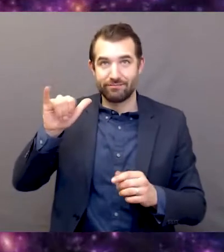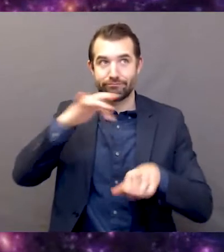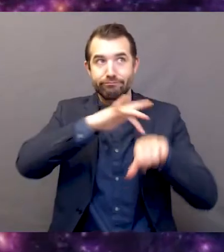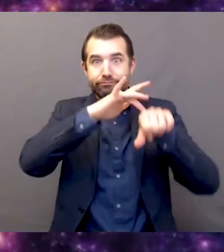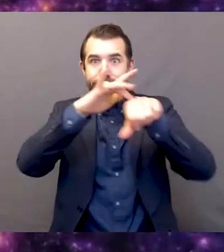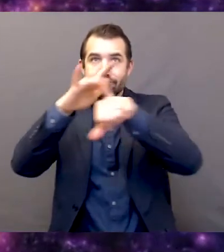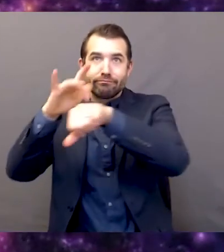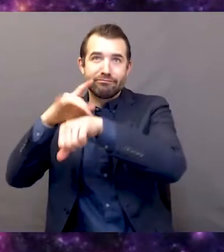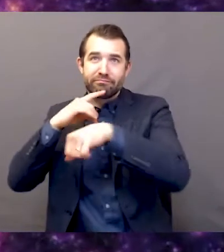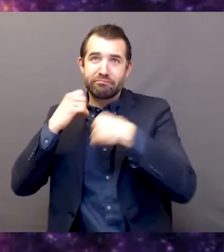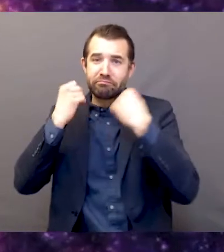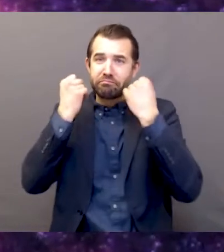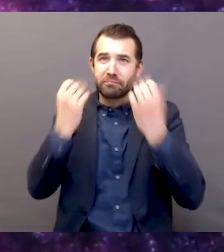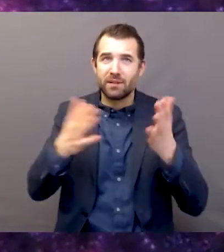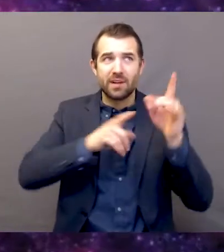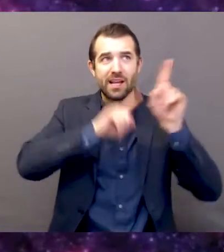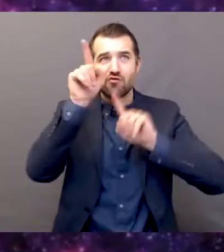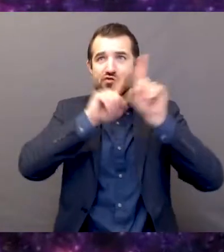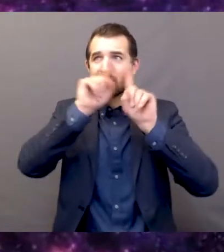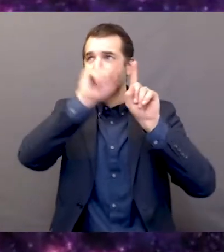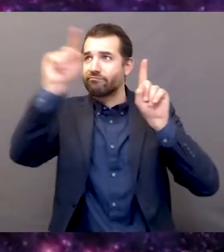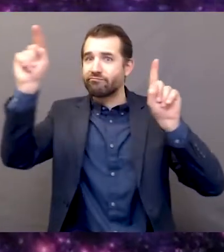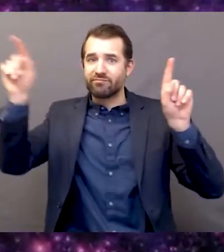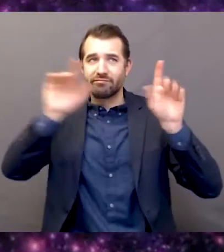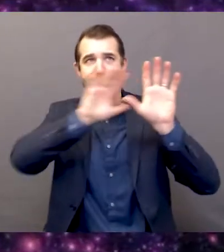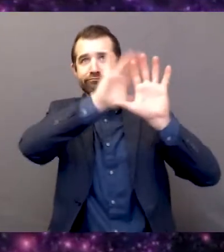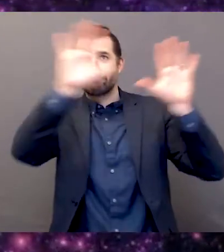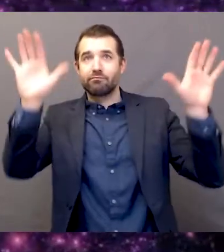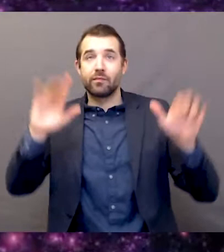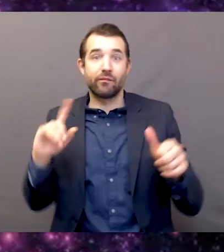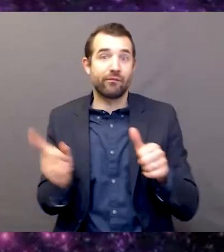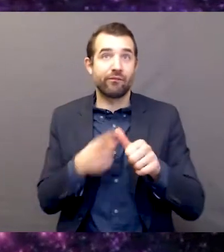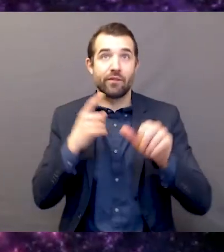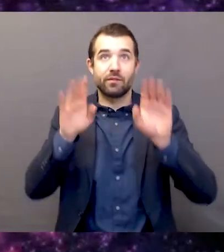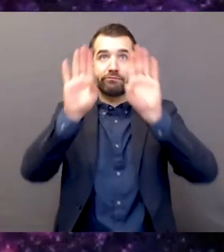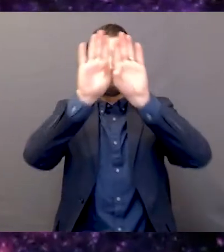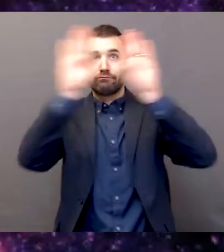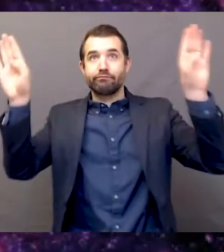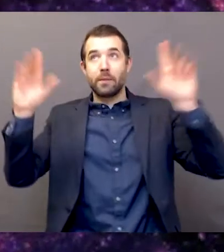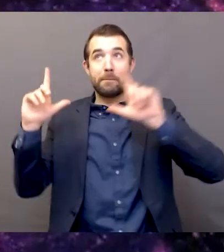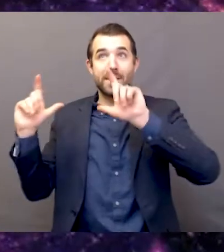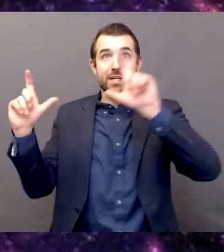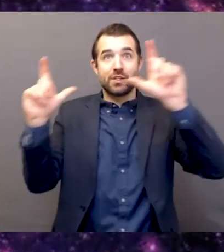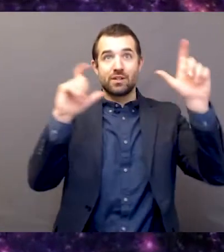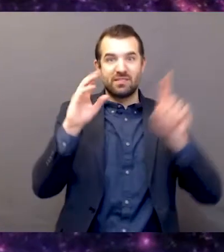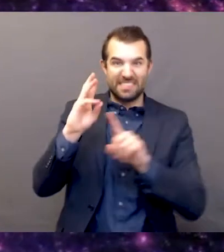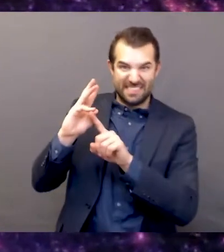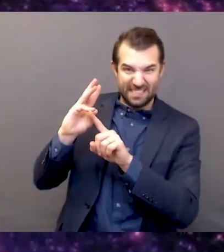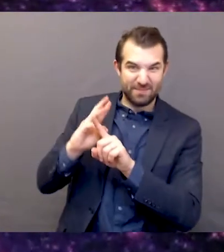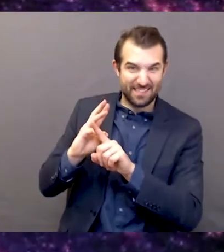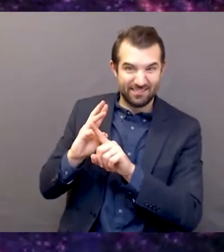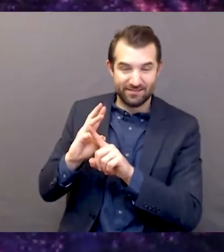of these were galaxy clusters. And here you see the first sky survey, the first 6-month survey, first of